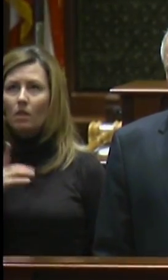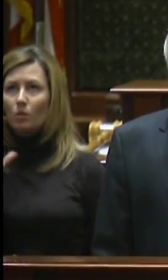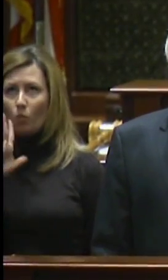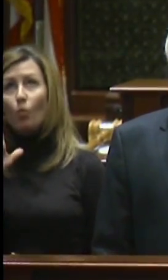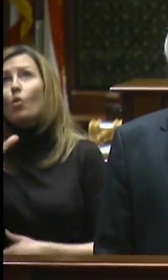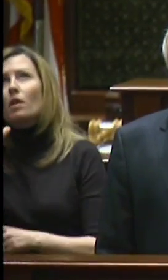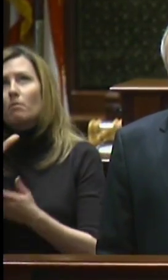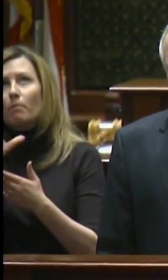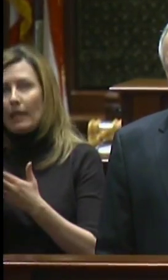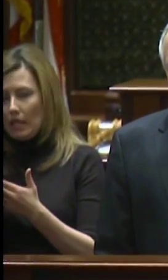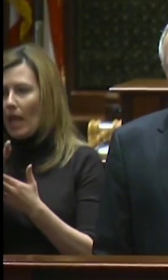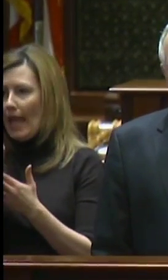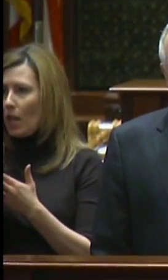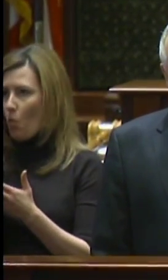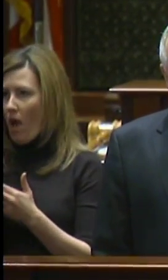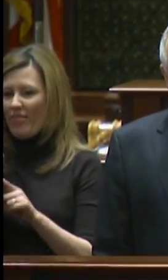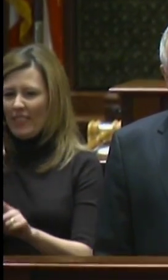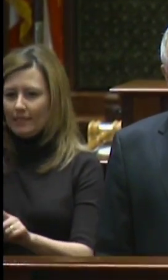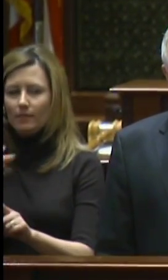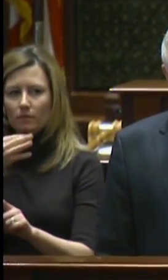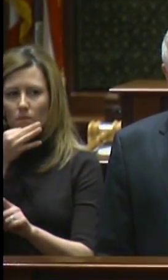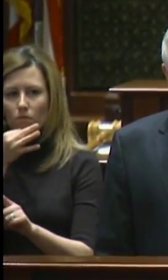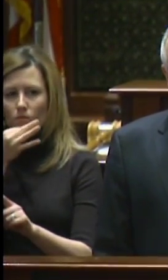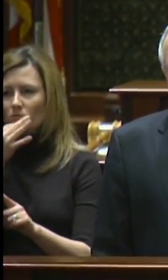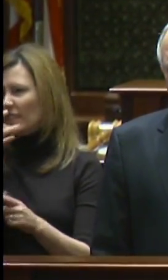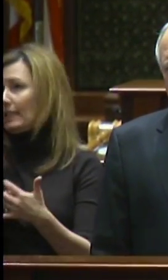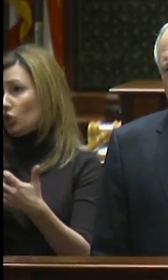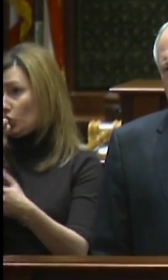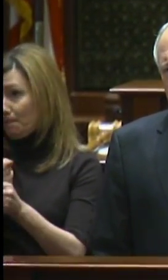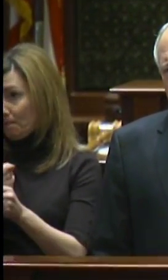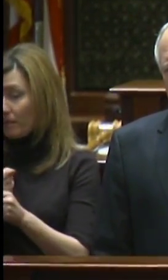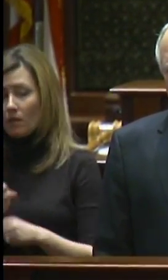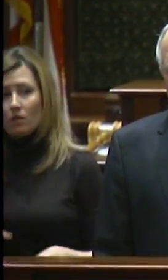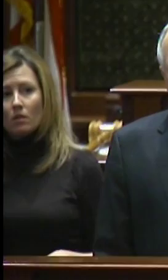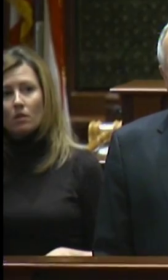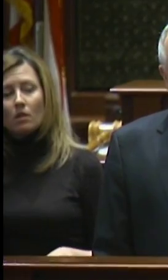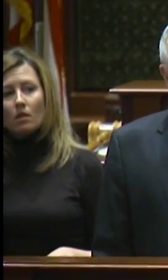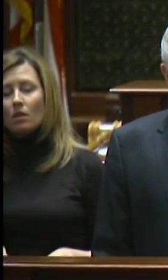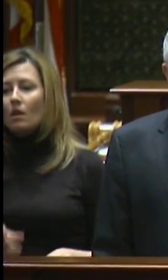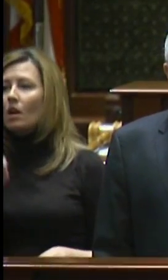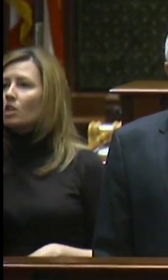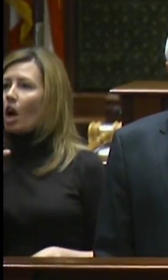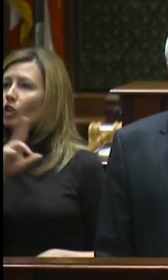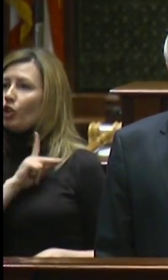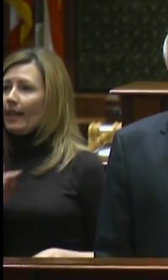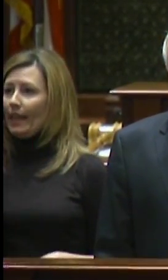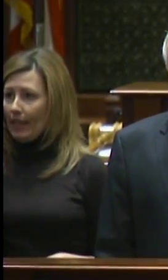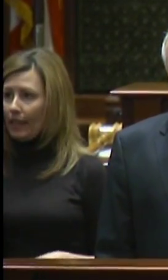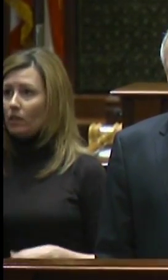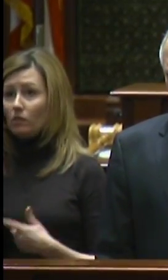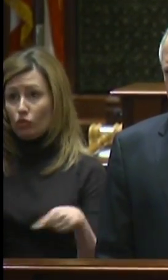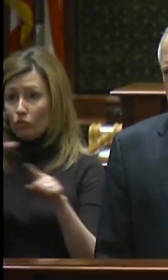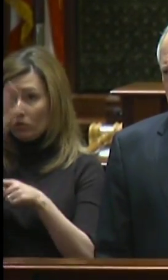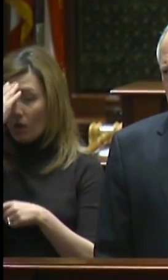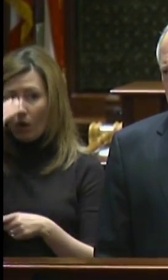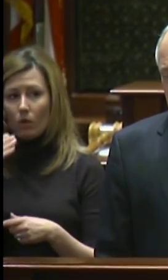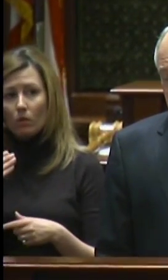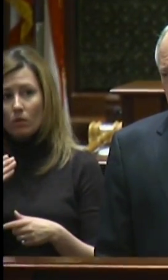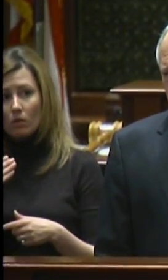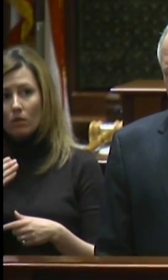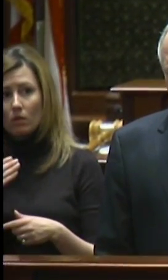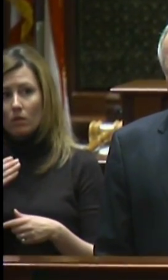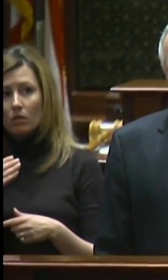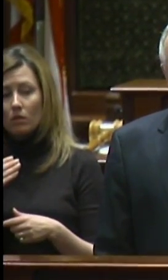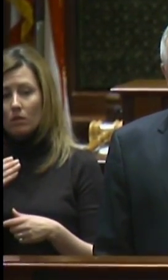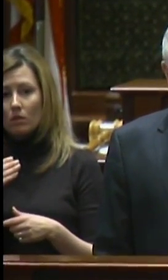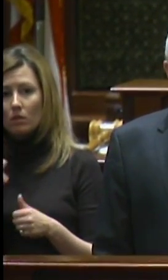81 this coming year. And Dr. King, as you may know, his first